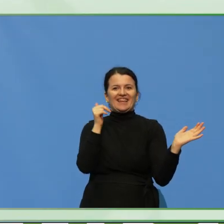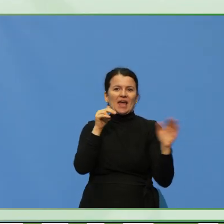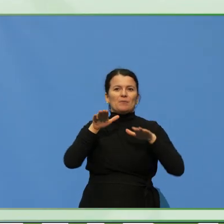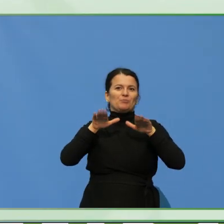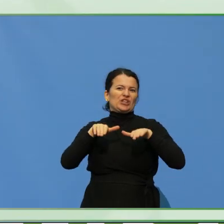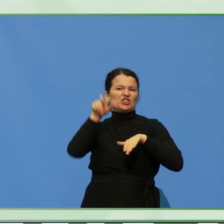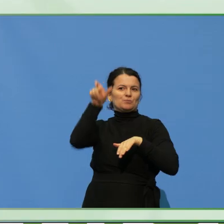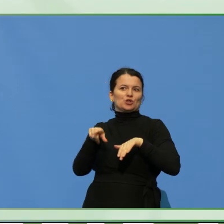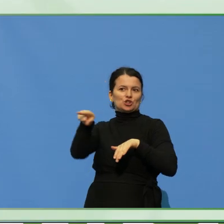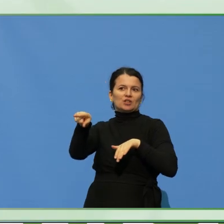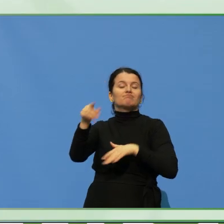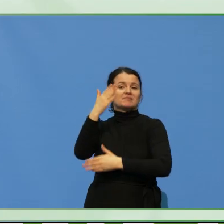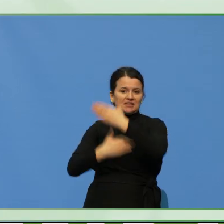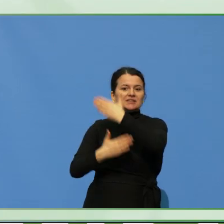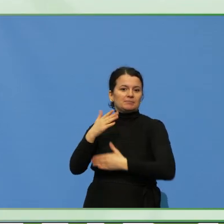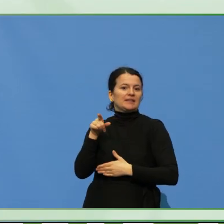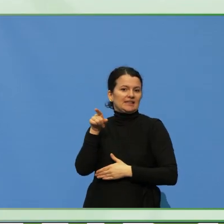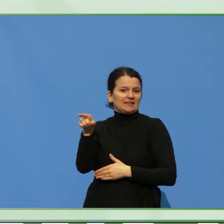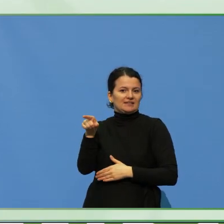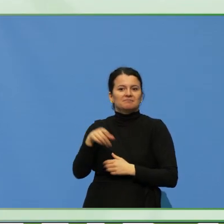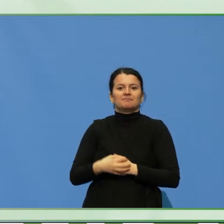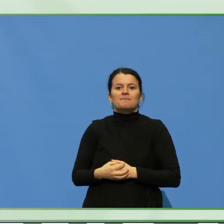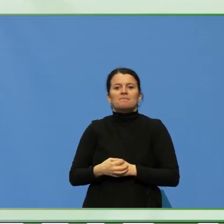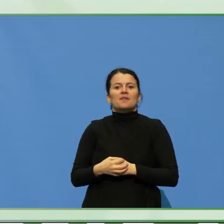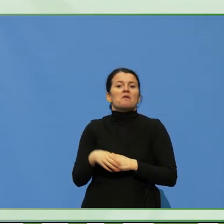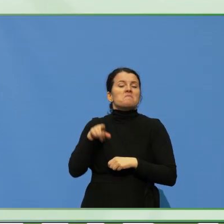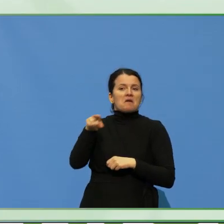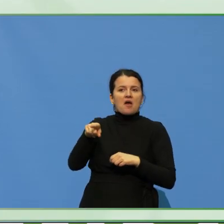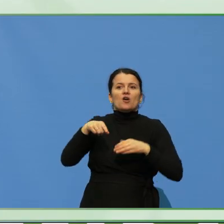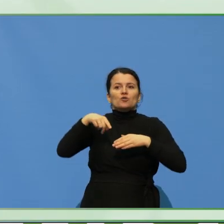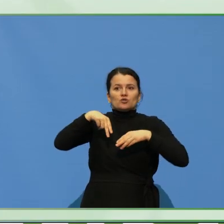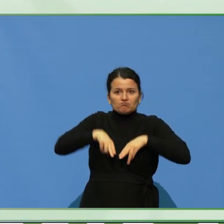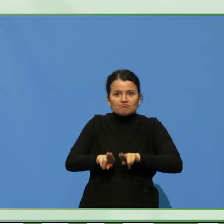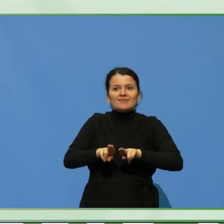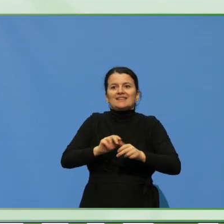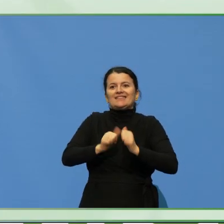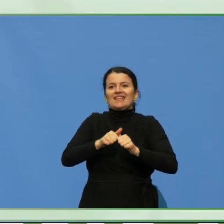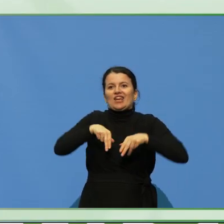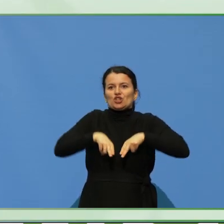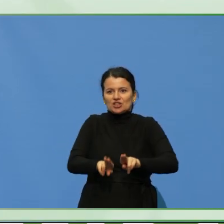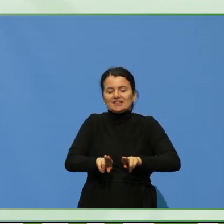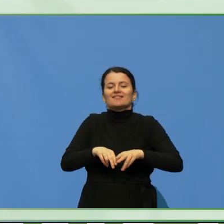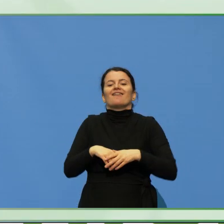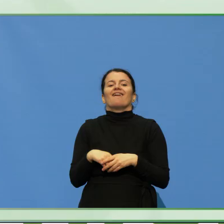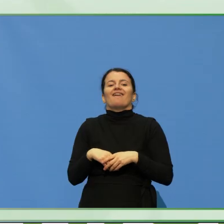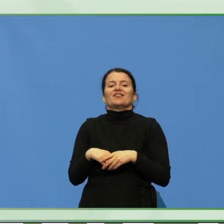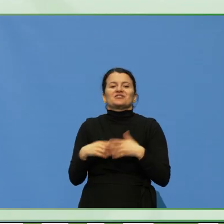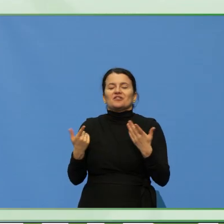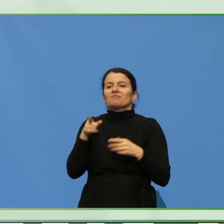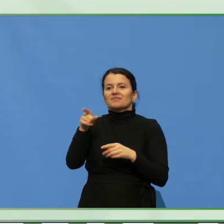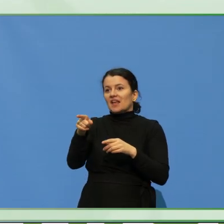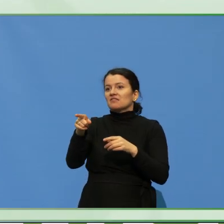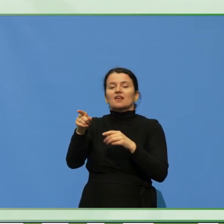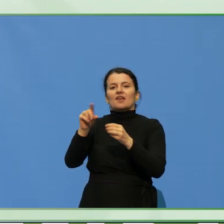disabled. I like sneakers. I'm not wearing any today. I'm wearing boots. But and it would create an image of what that would look